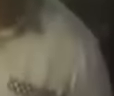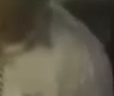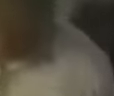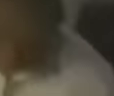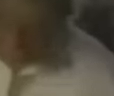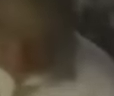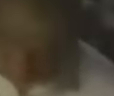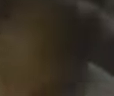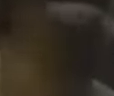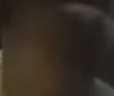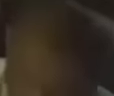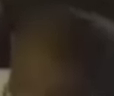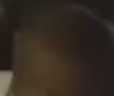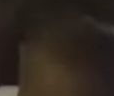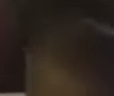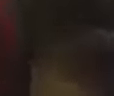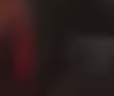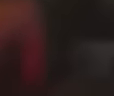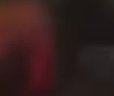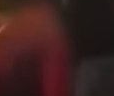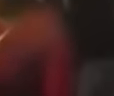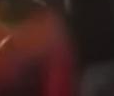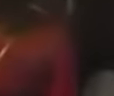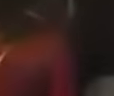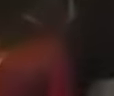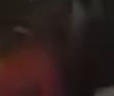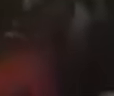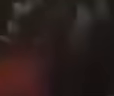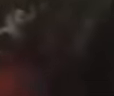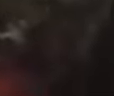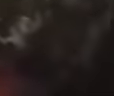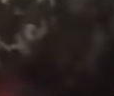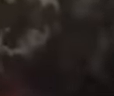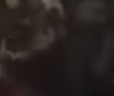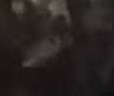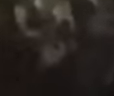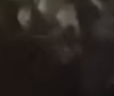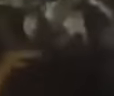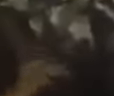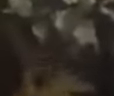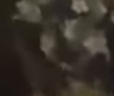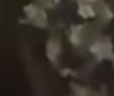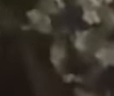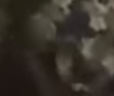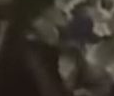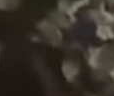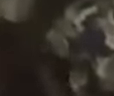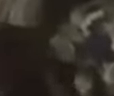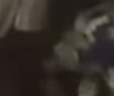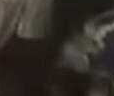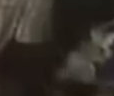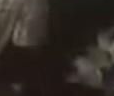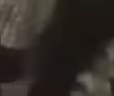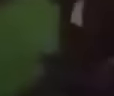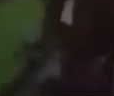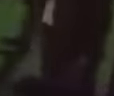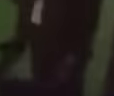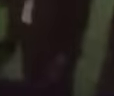afloat. Someone go ahead and pray. Go ahead and